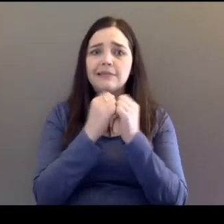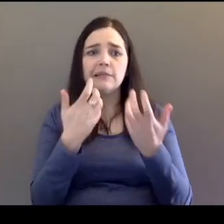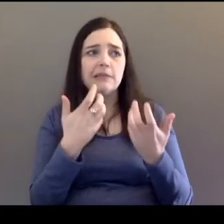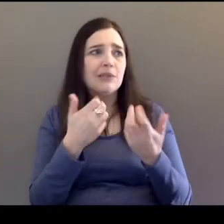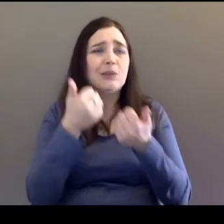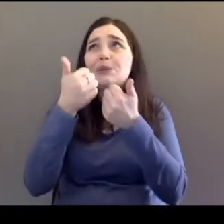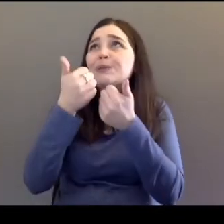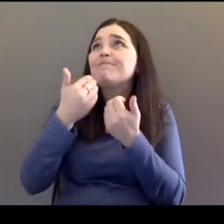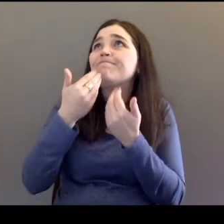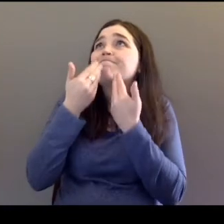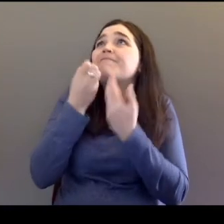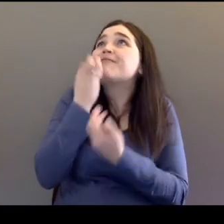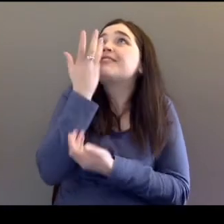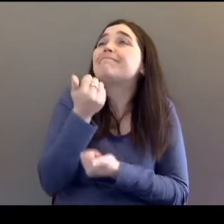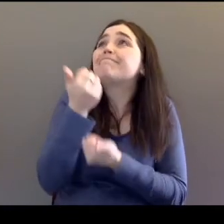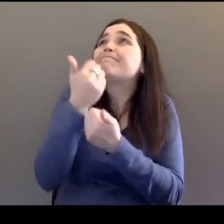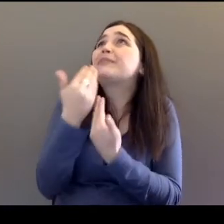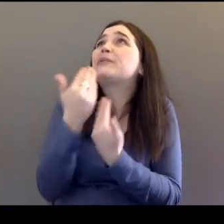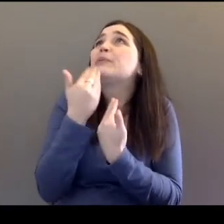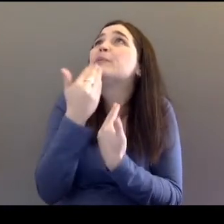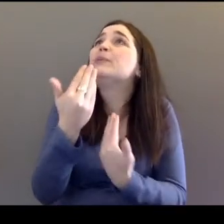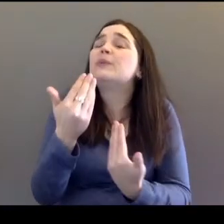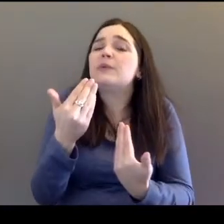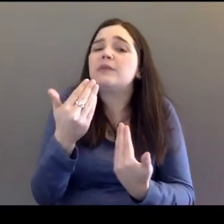goodness every day.